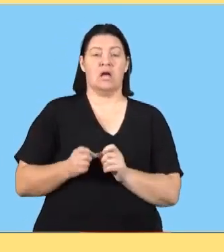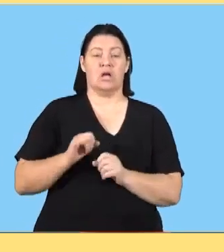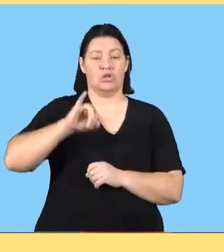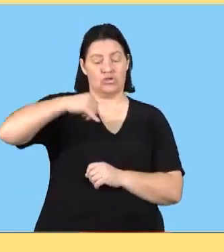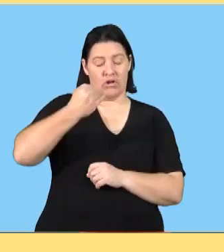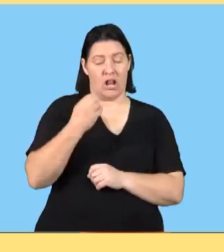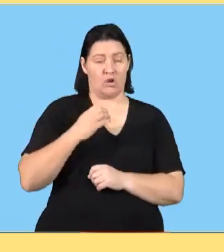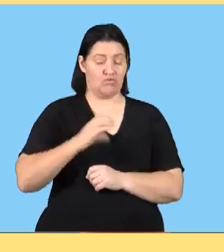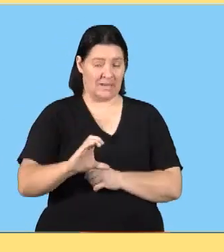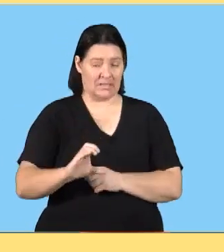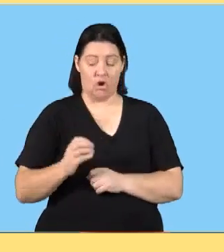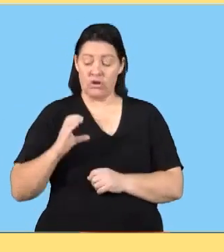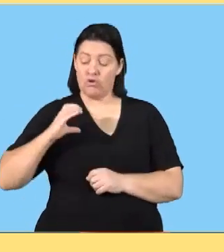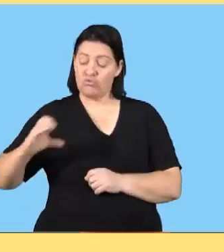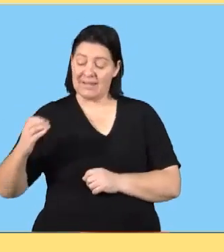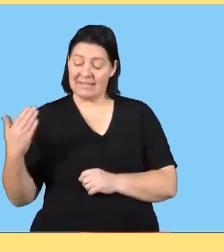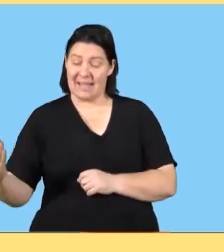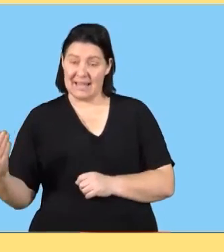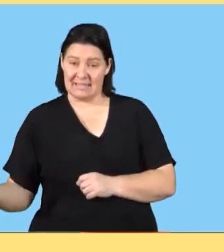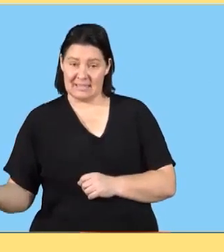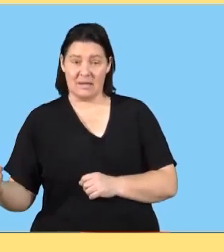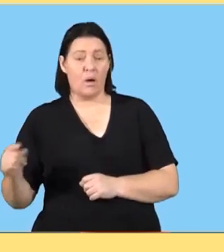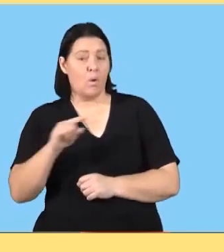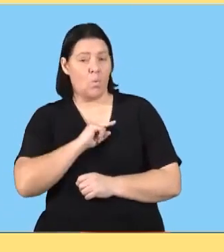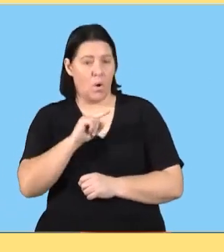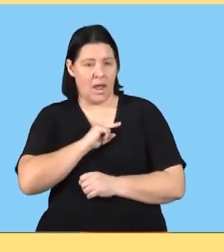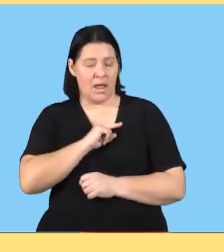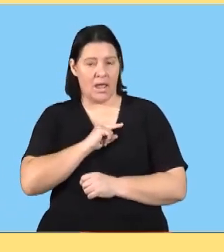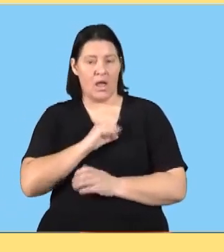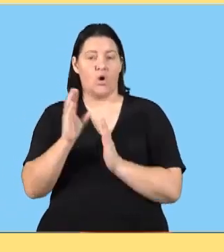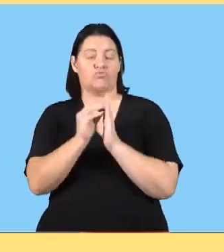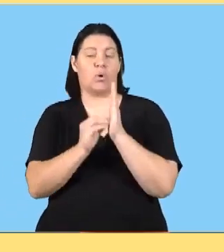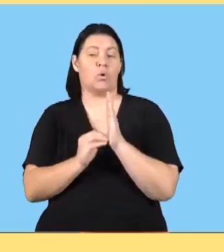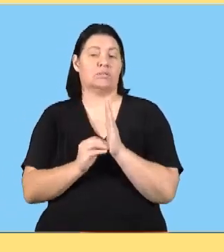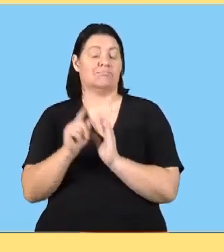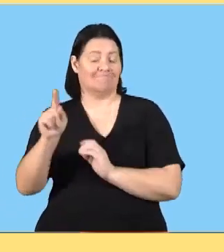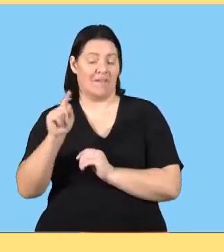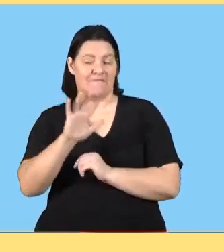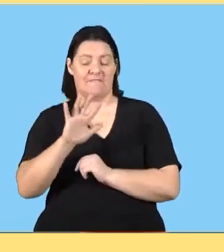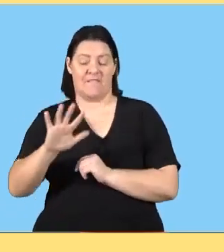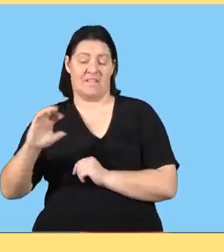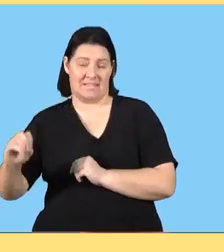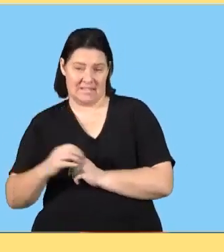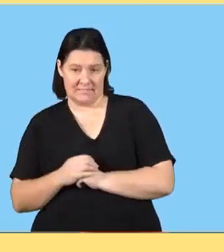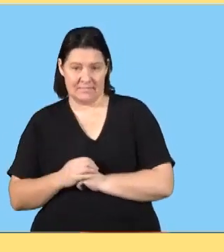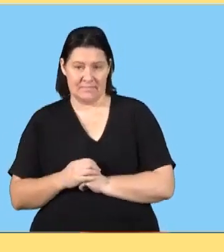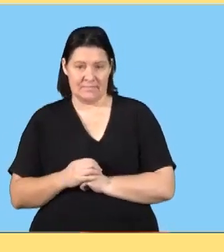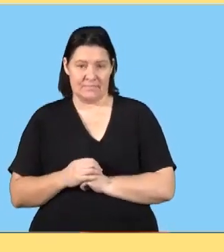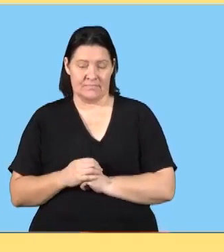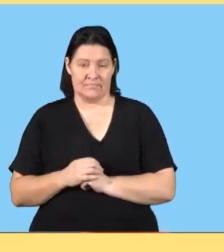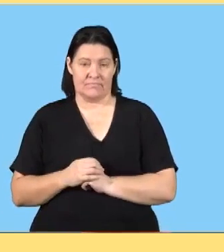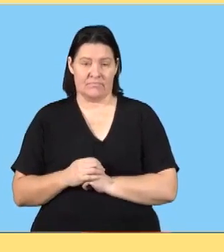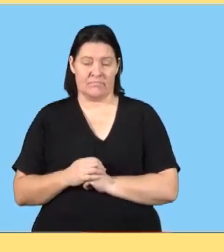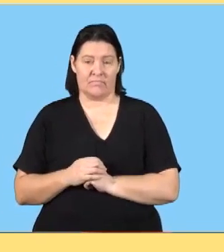general credit on the credit side. On the credit side, because we have recorded an amount, as you can see, on the credit